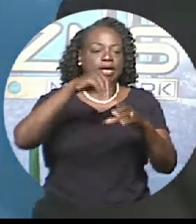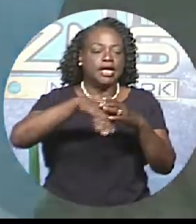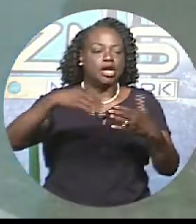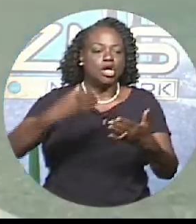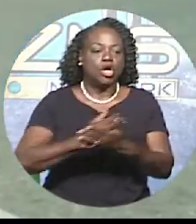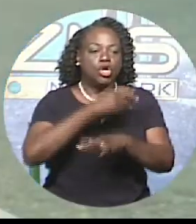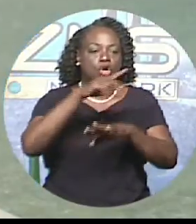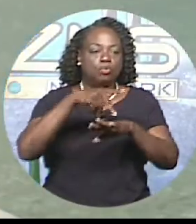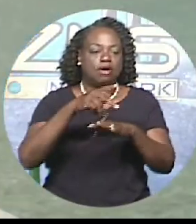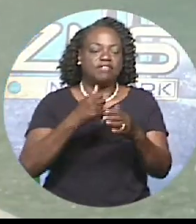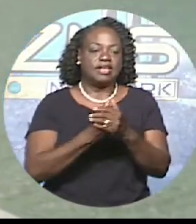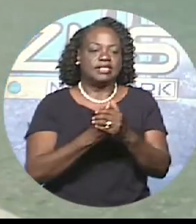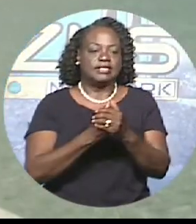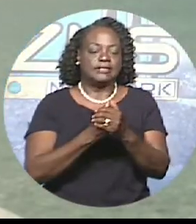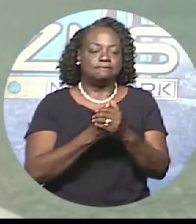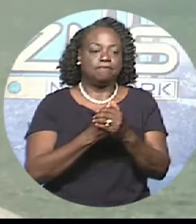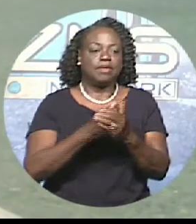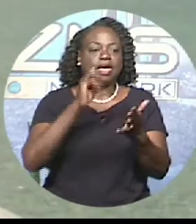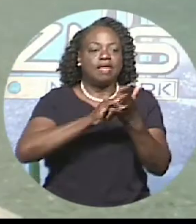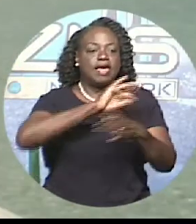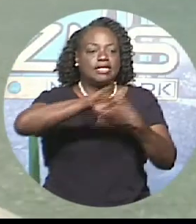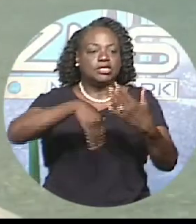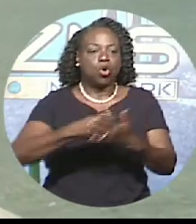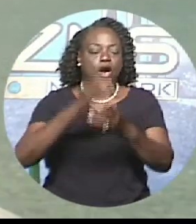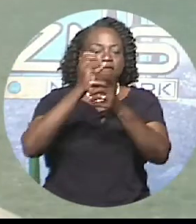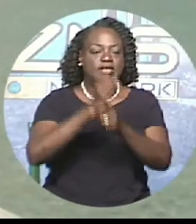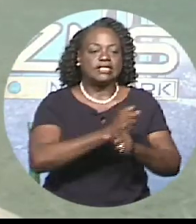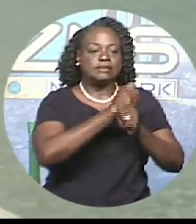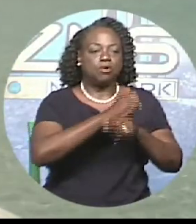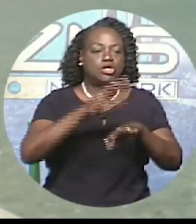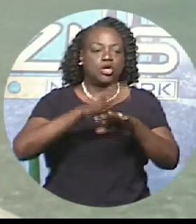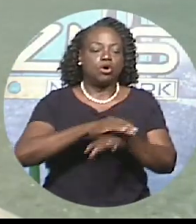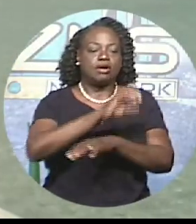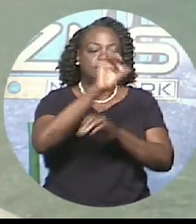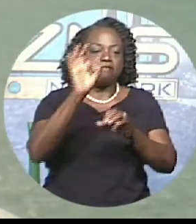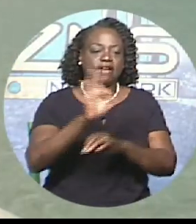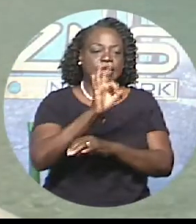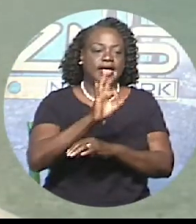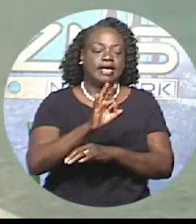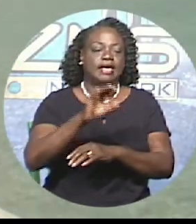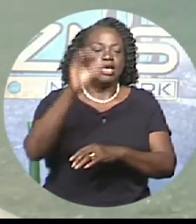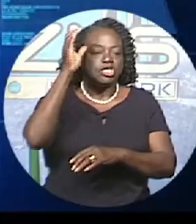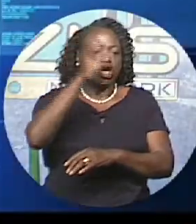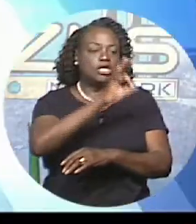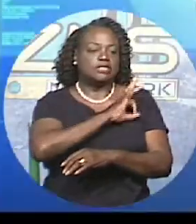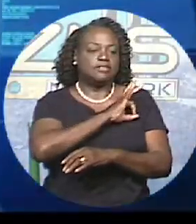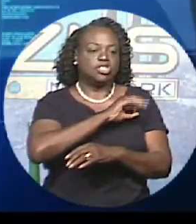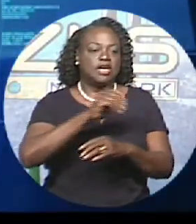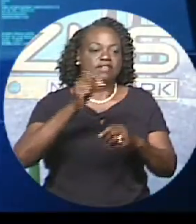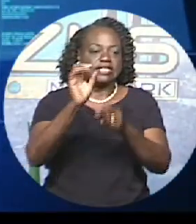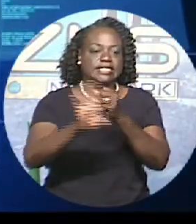crowned. And that's going to be my time for sports on a Friday on this Labor Day. I'm Charles Fisher. Have a safe weekend.